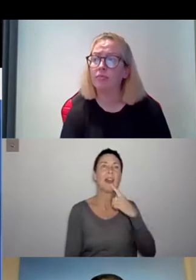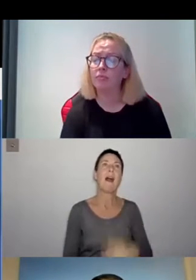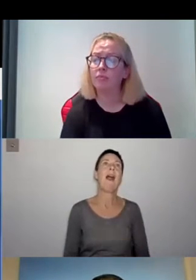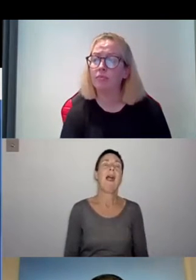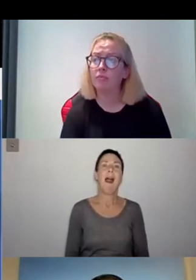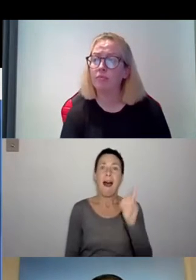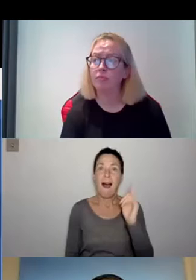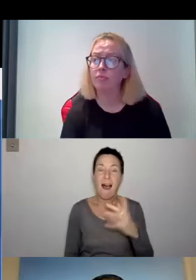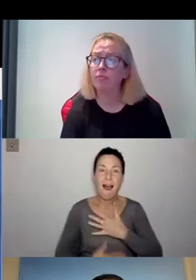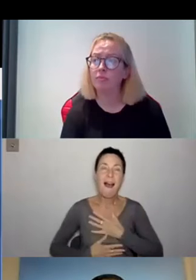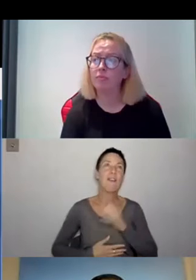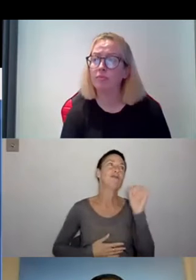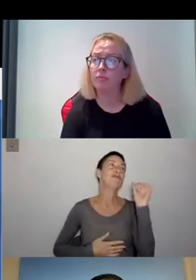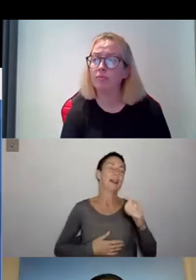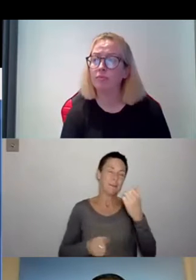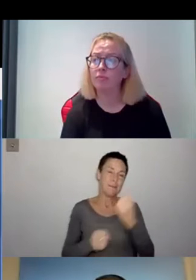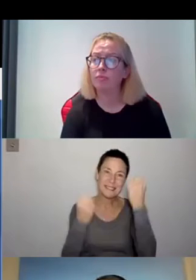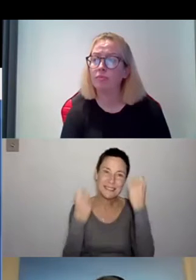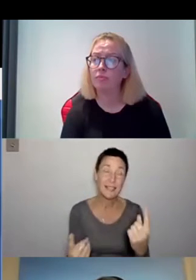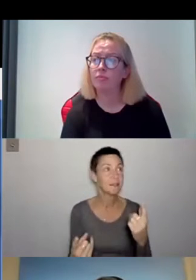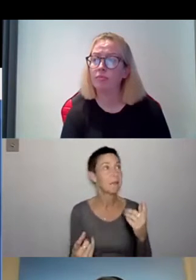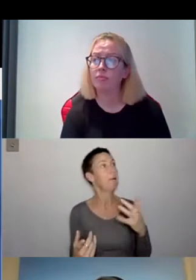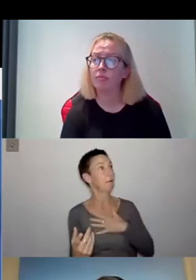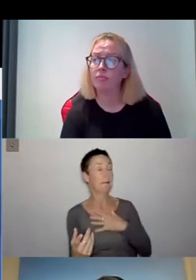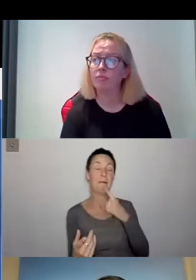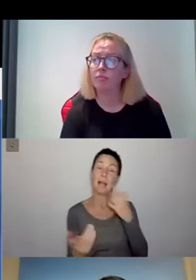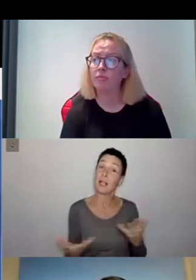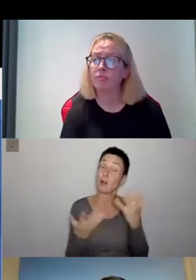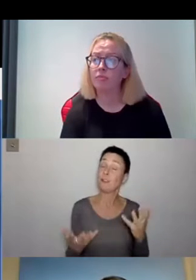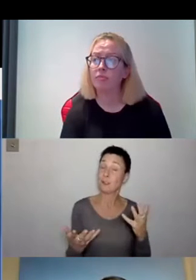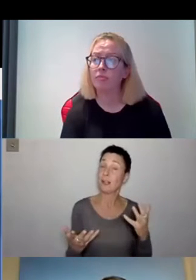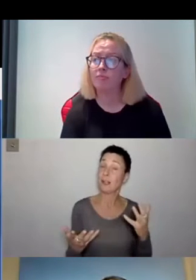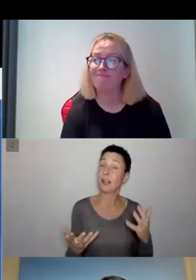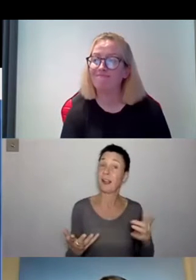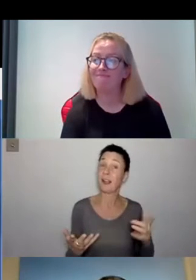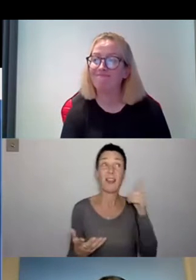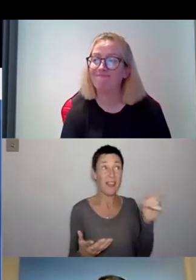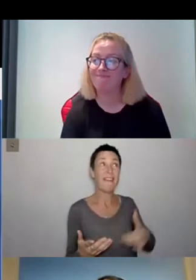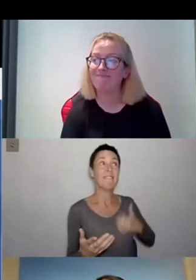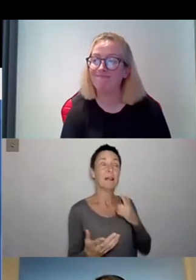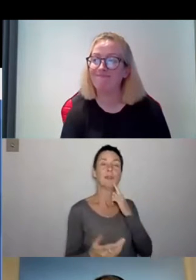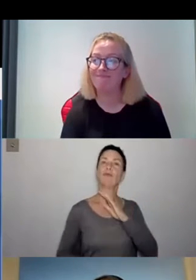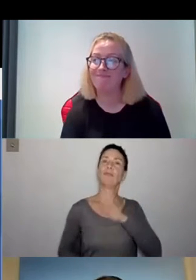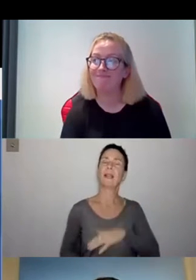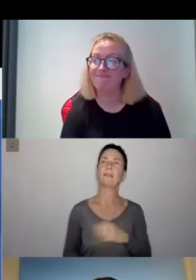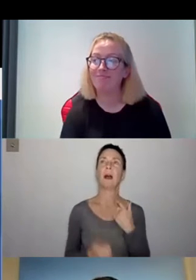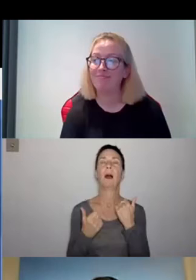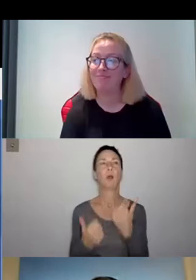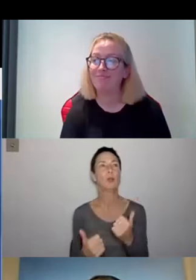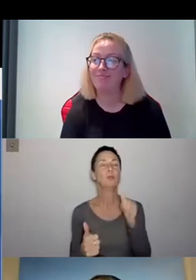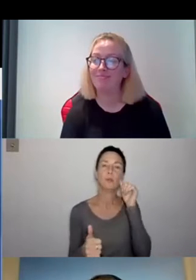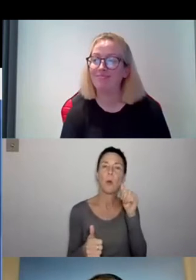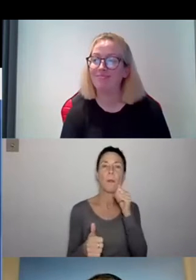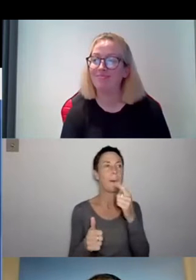really encouraging, and they found it a relief to know that there might be options for them to have a look at in terms of how to